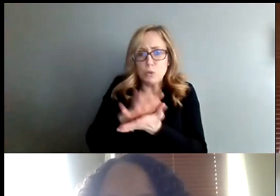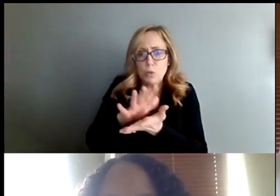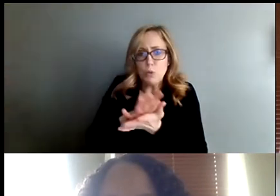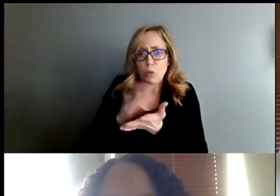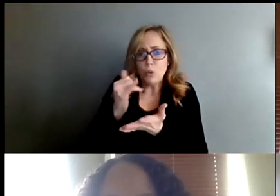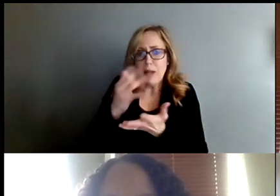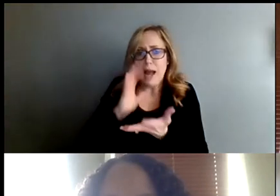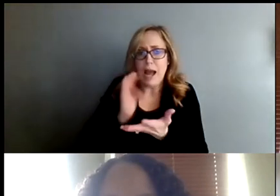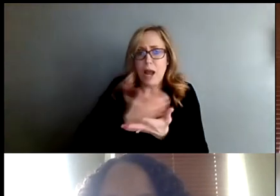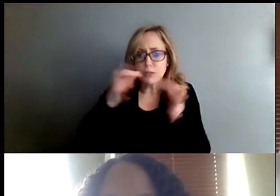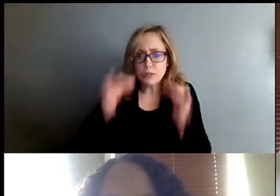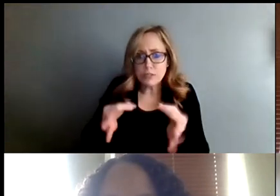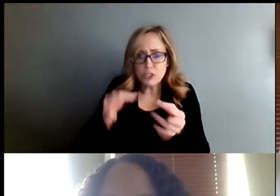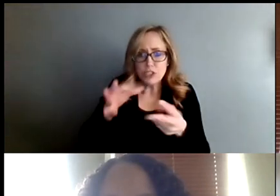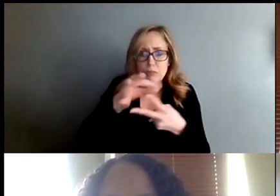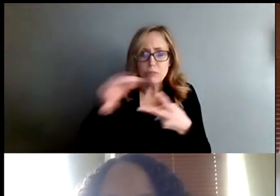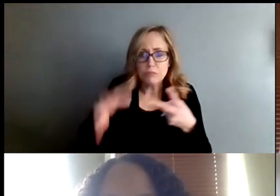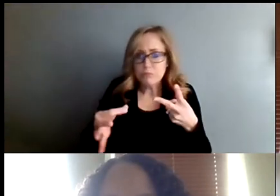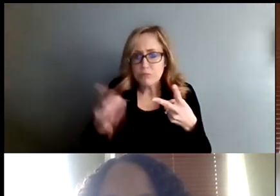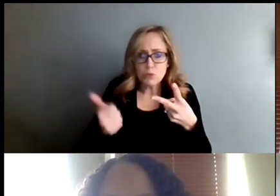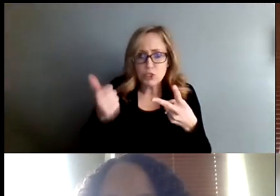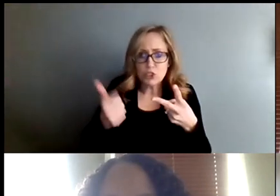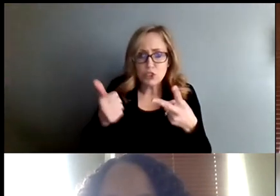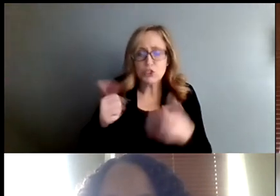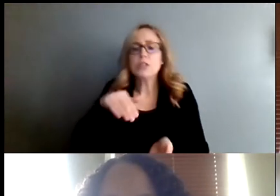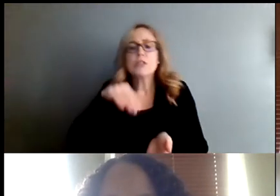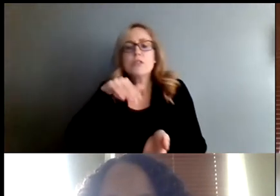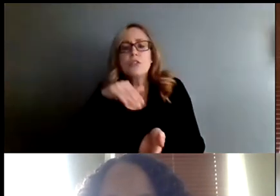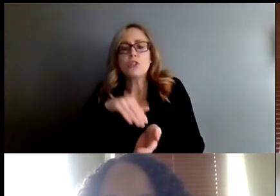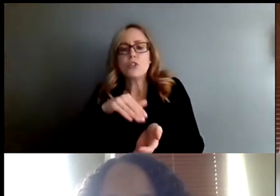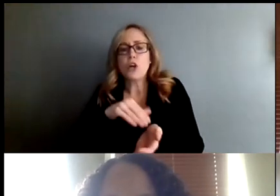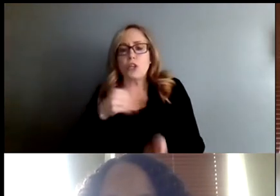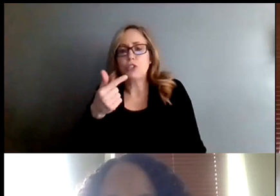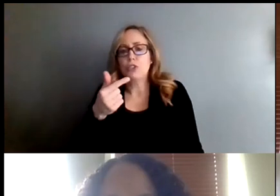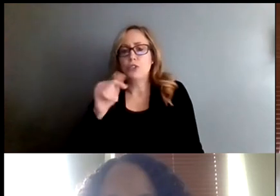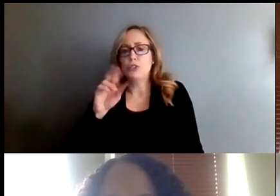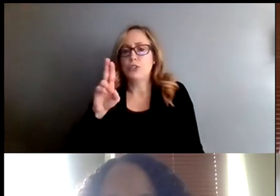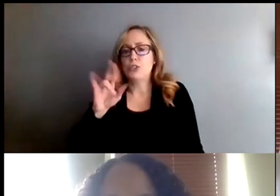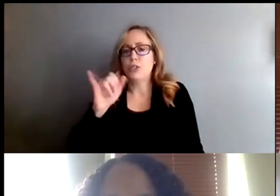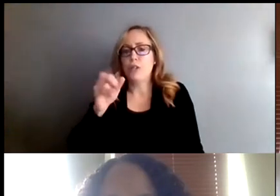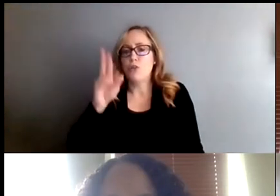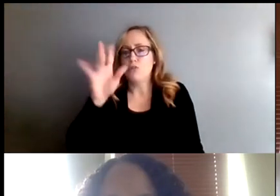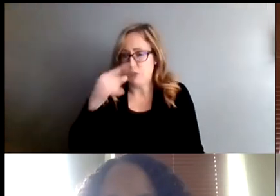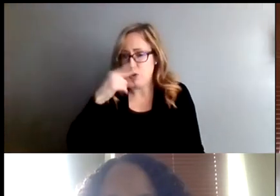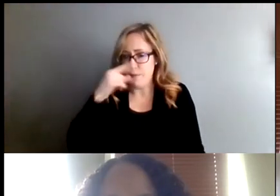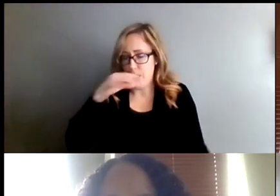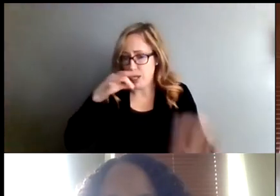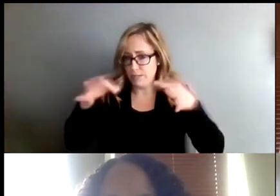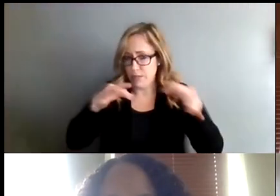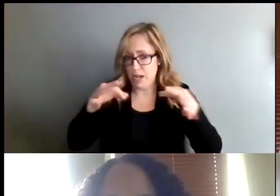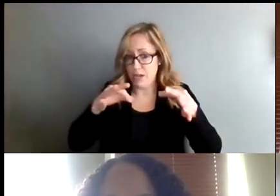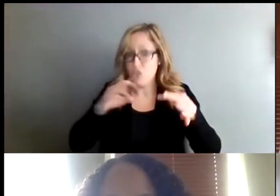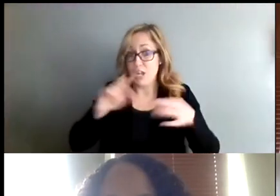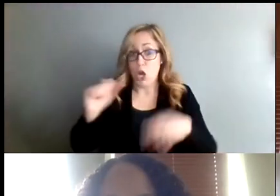in person? Yeah. So Dr. Guillory, can you share how the schools are going about reaching out to families? And everybody should have heard from their school.